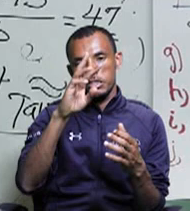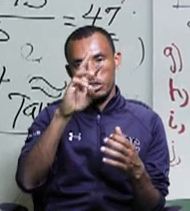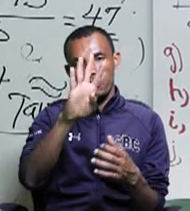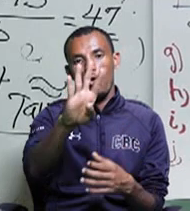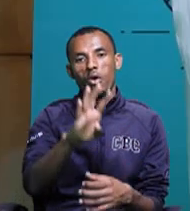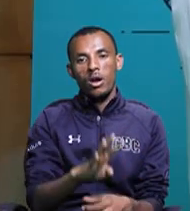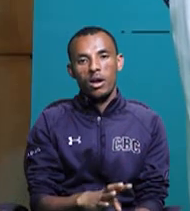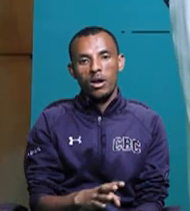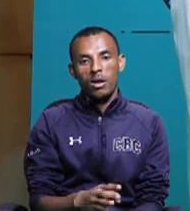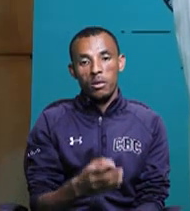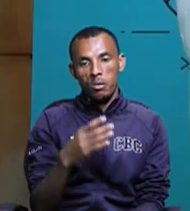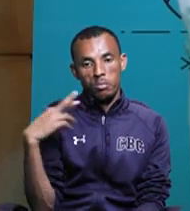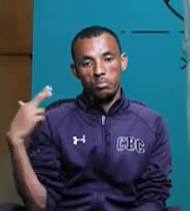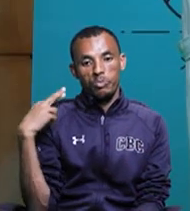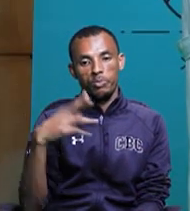64.